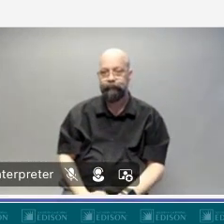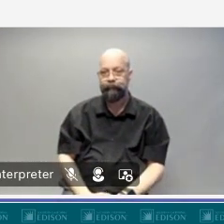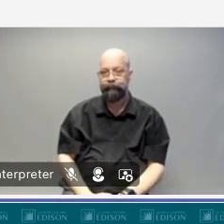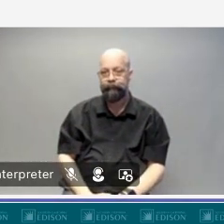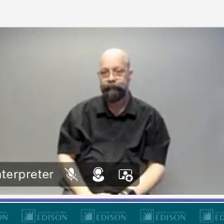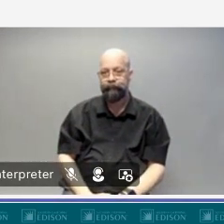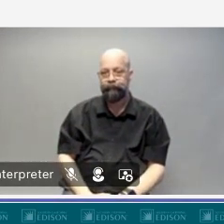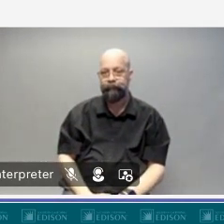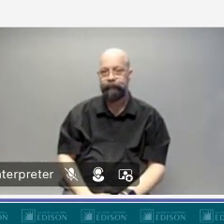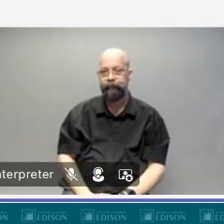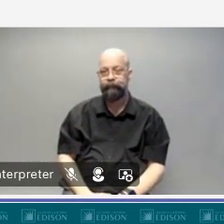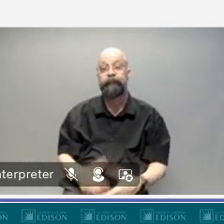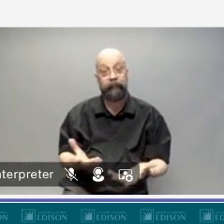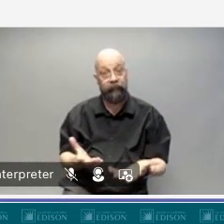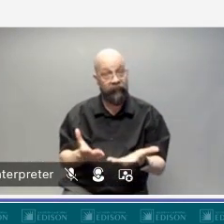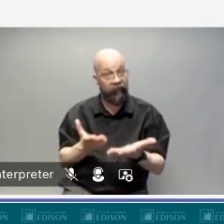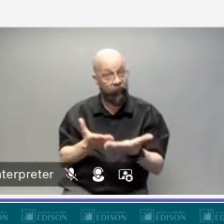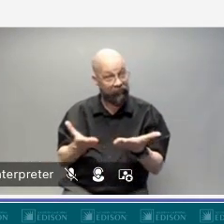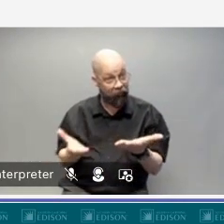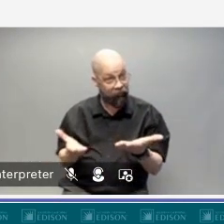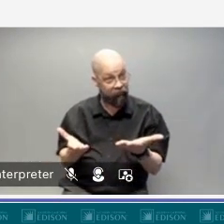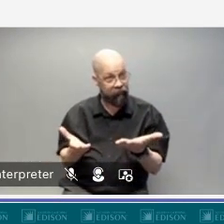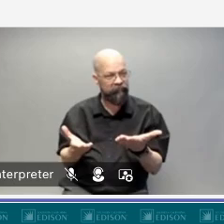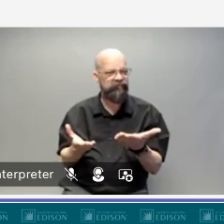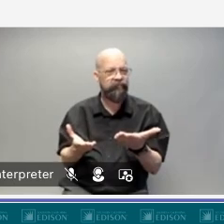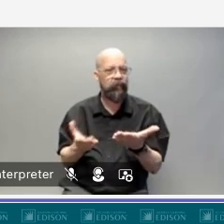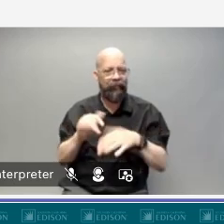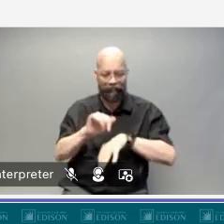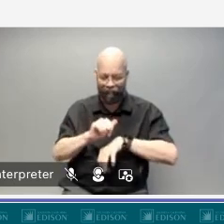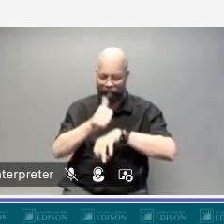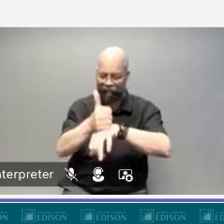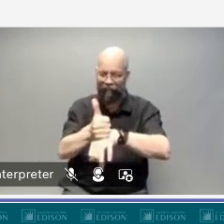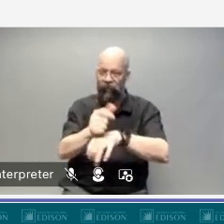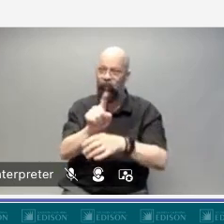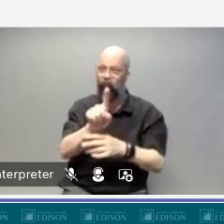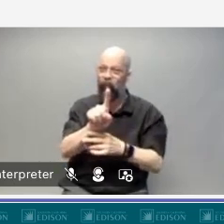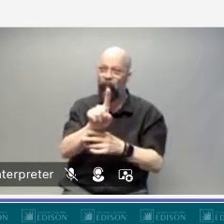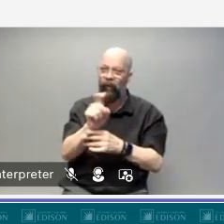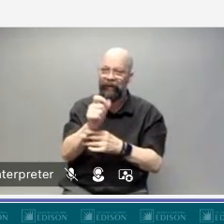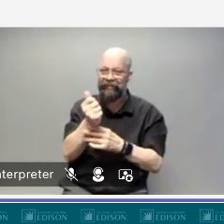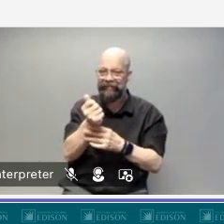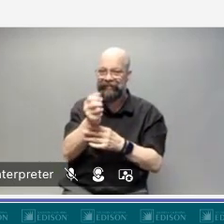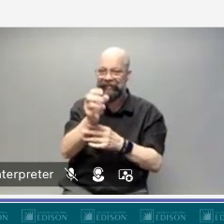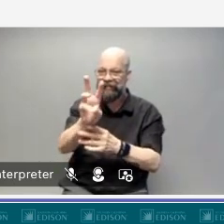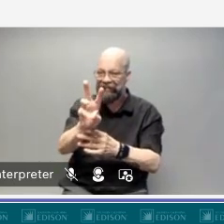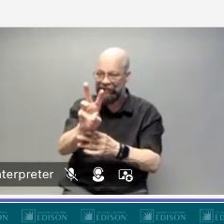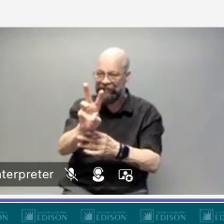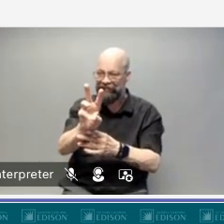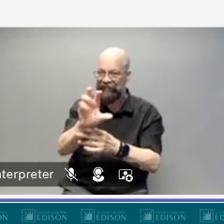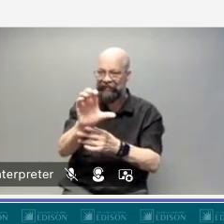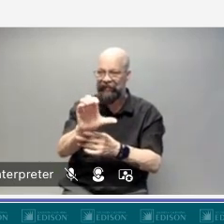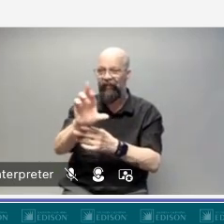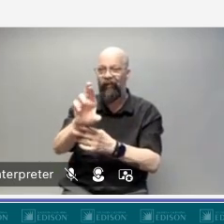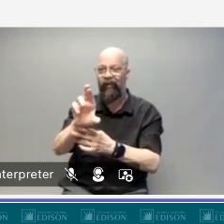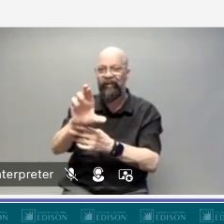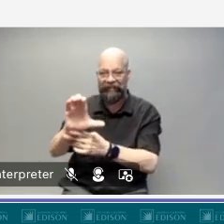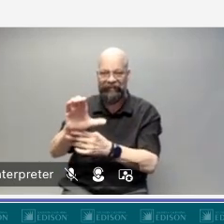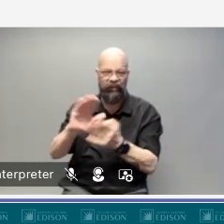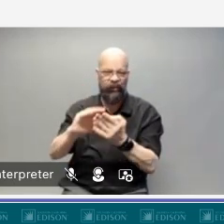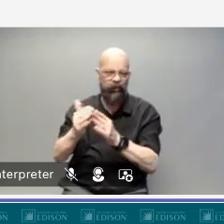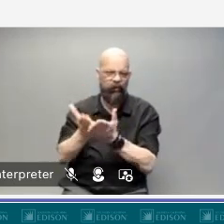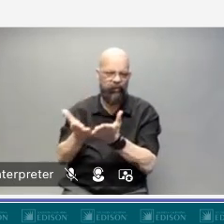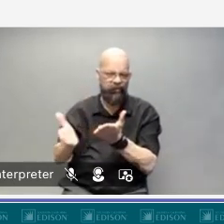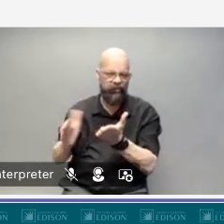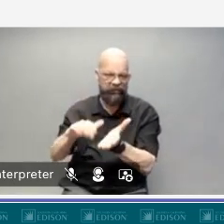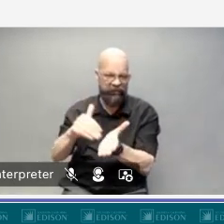Okay, and speaking of those resources, we have established 116 community resource centers across our service area,